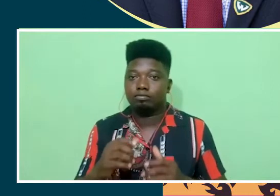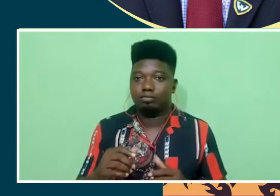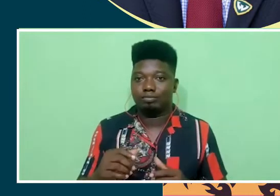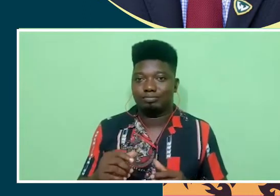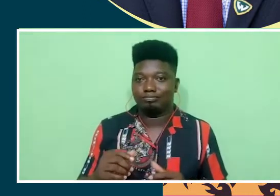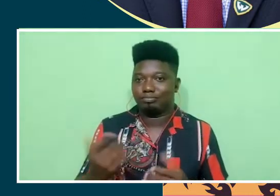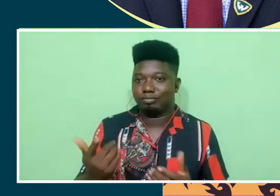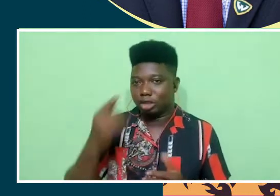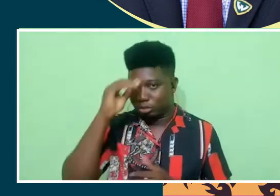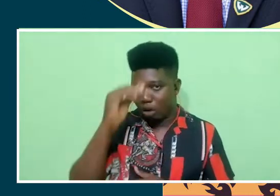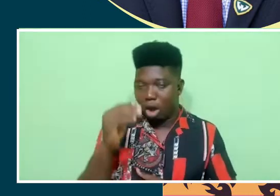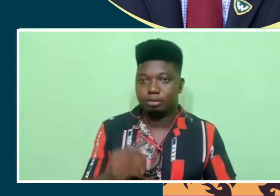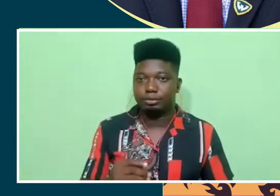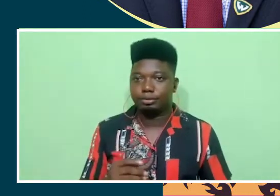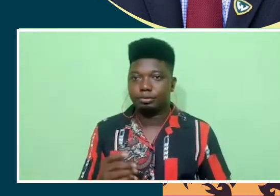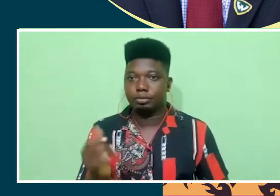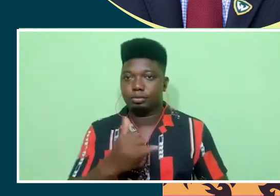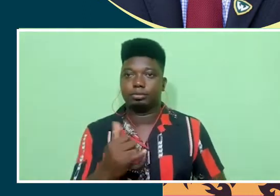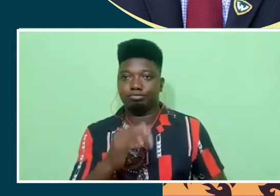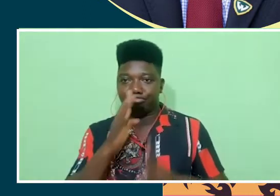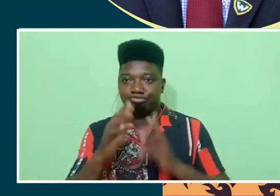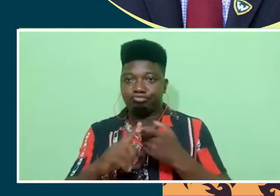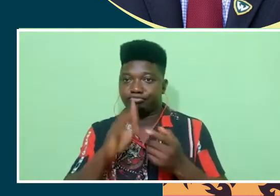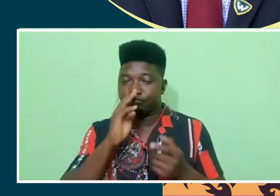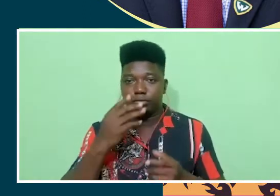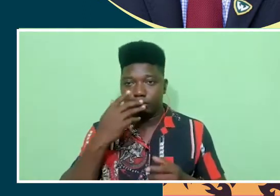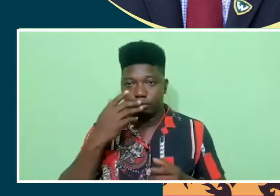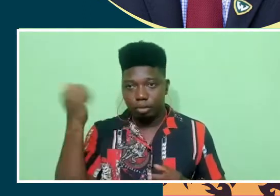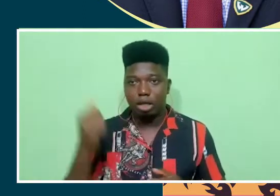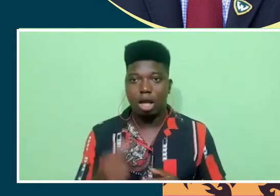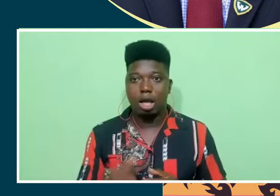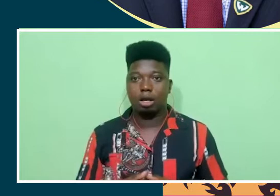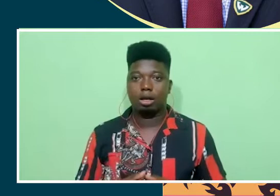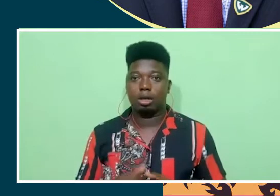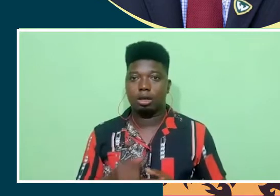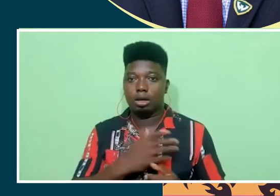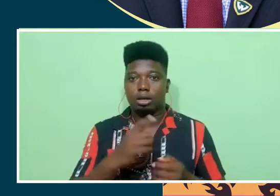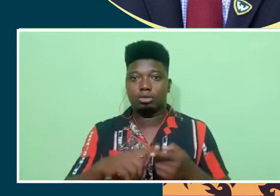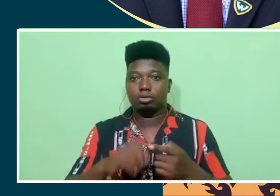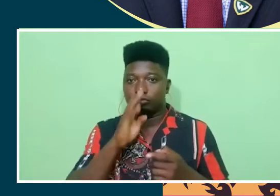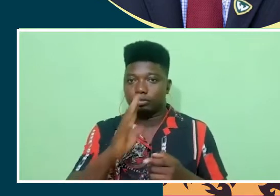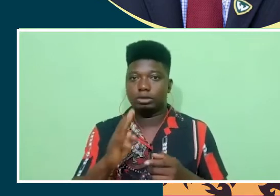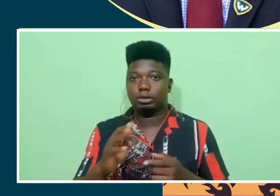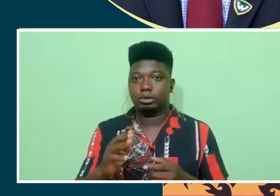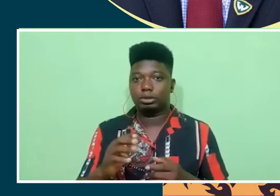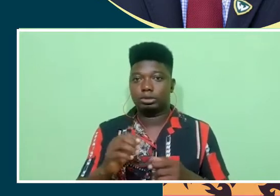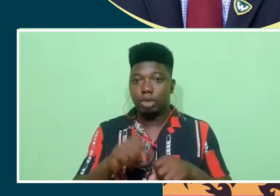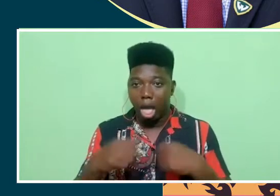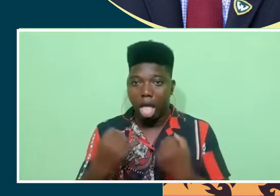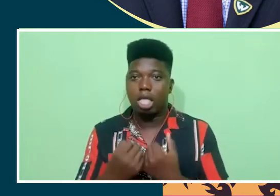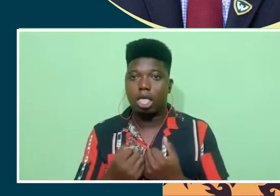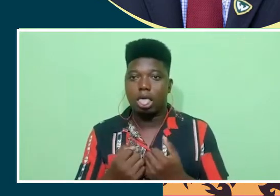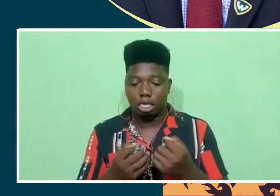because they perceive to be better, and that's how the society has defined it. So basically, it was